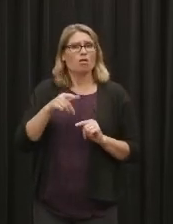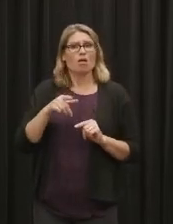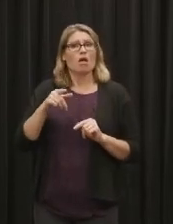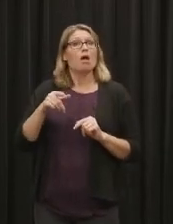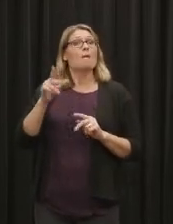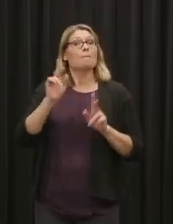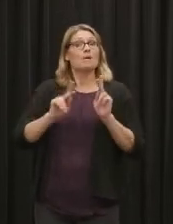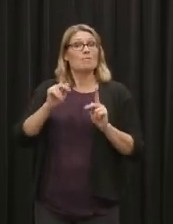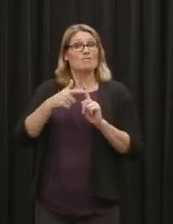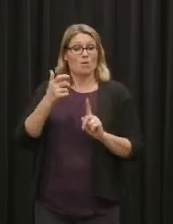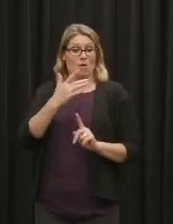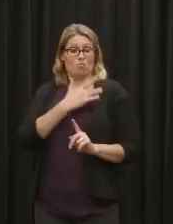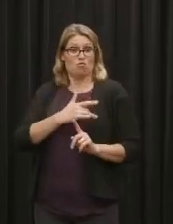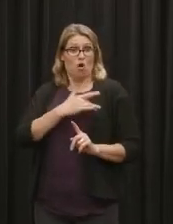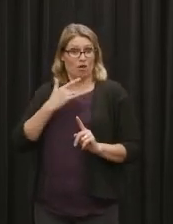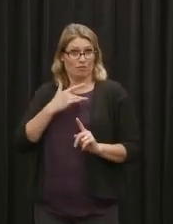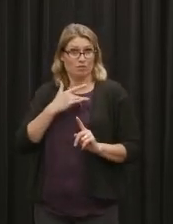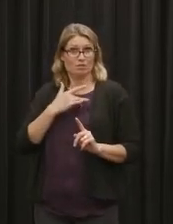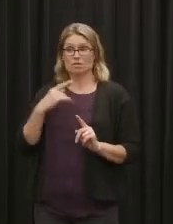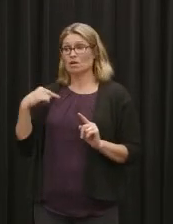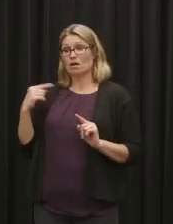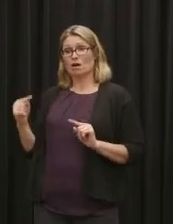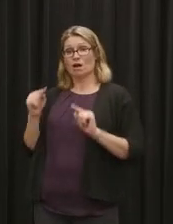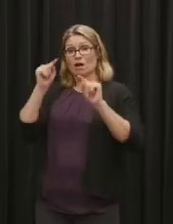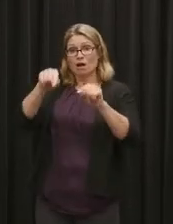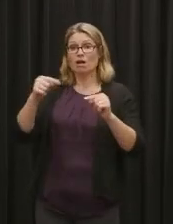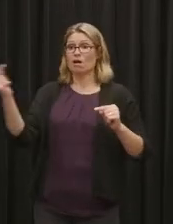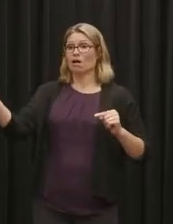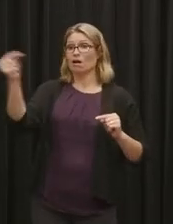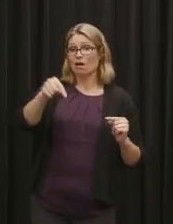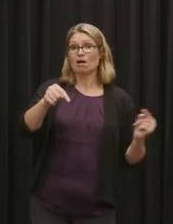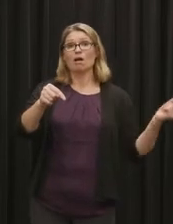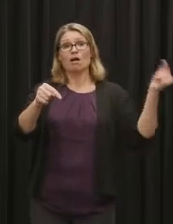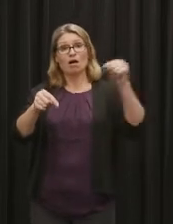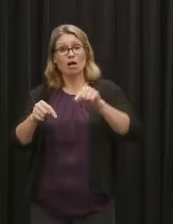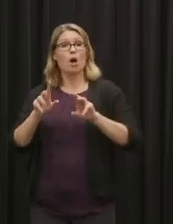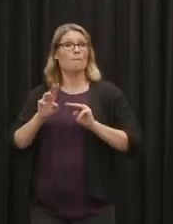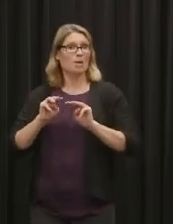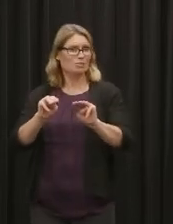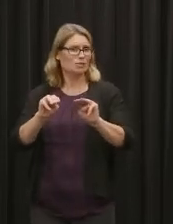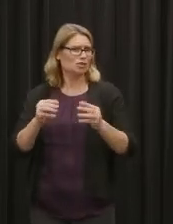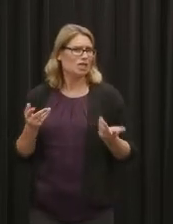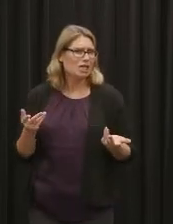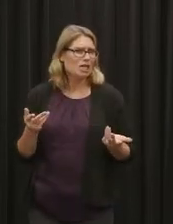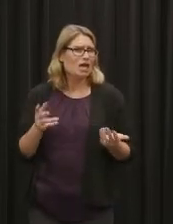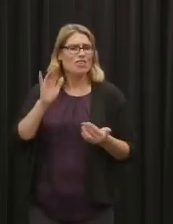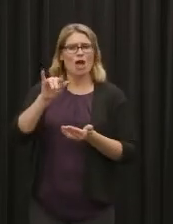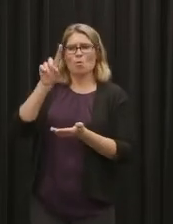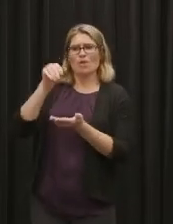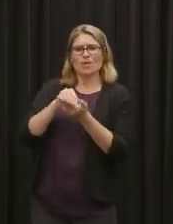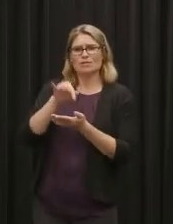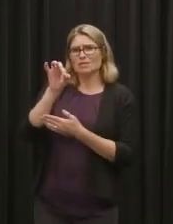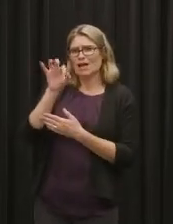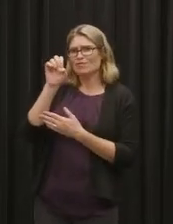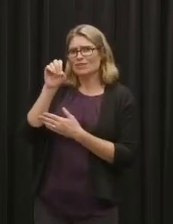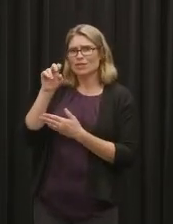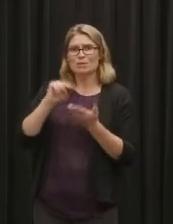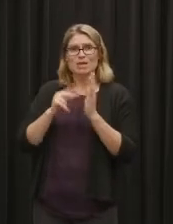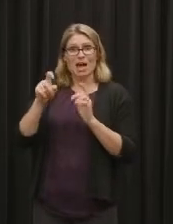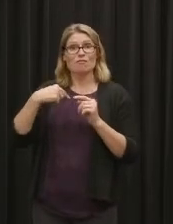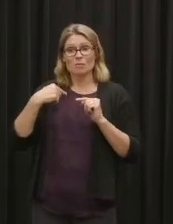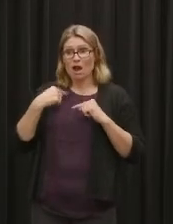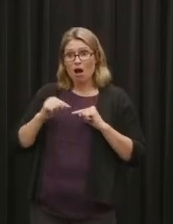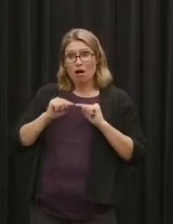from around the province to the Miramichi Hospital to get some of these initial 1,950